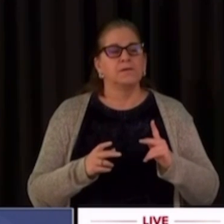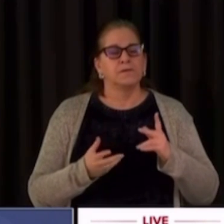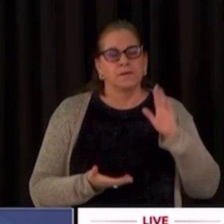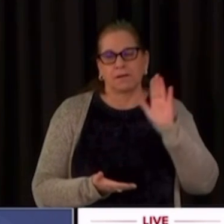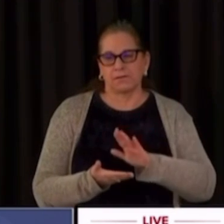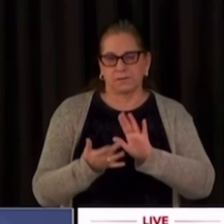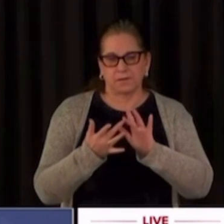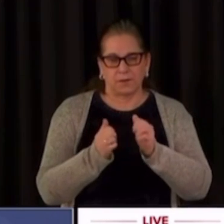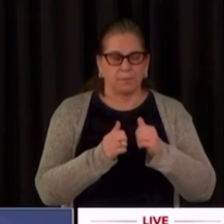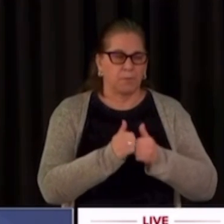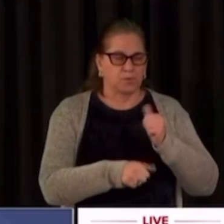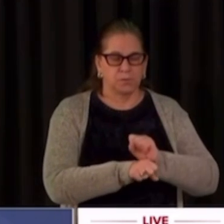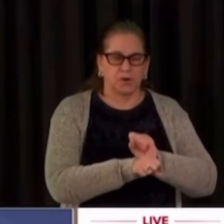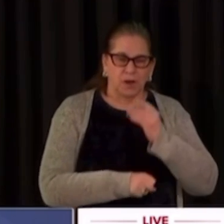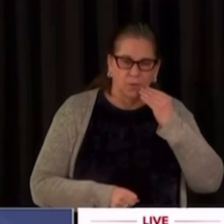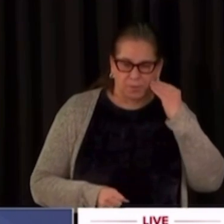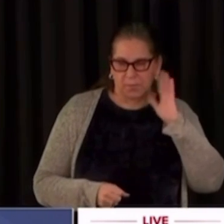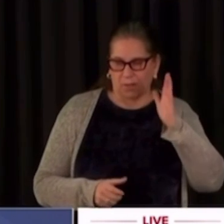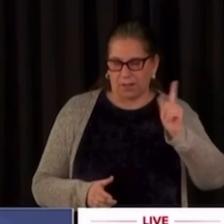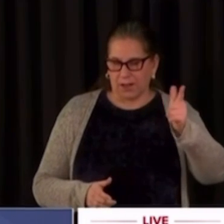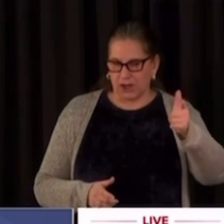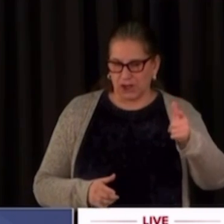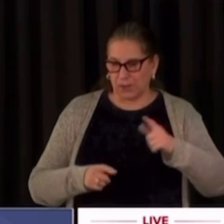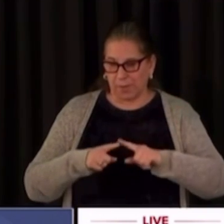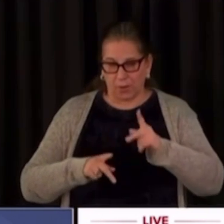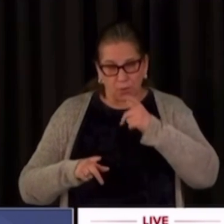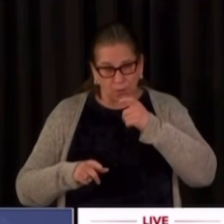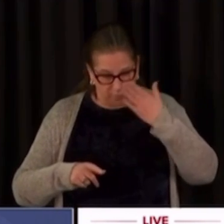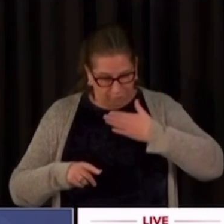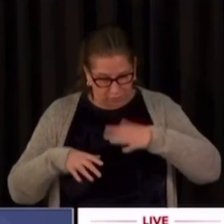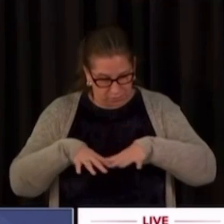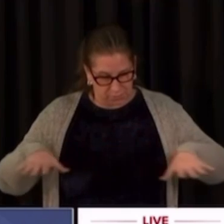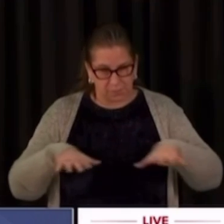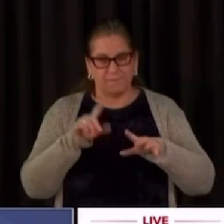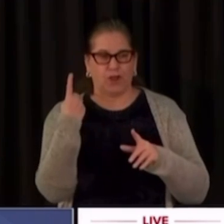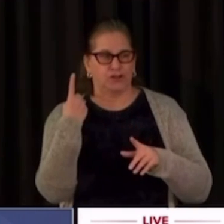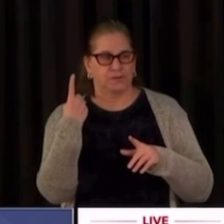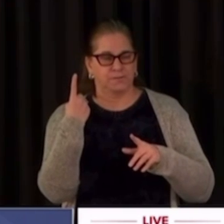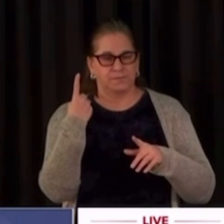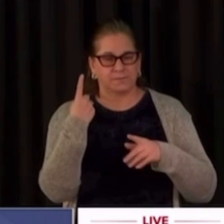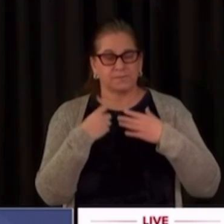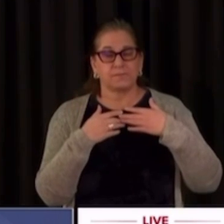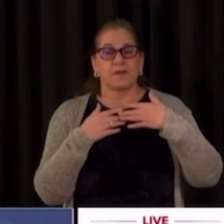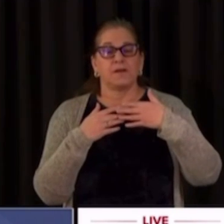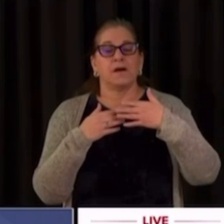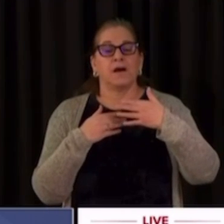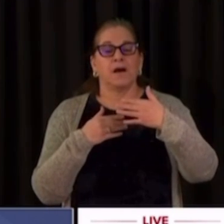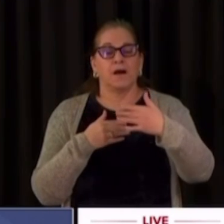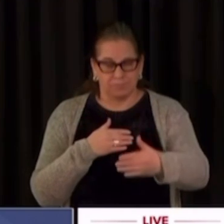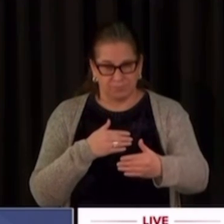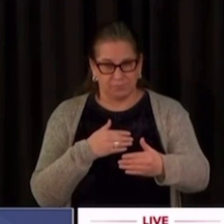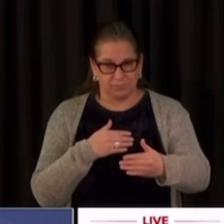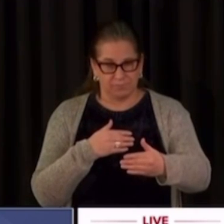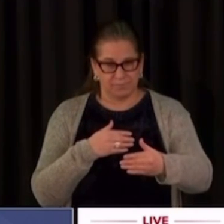homes, in the streets, or out in the communities, where their workspaces maybe could be modified more readily. And then individuals working in